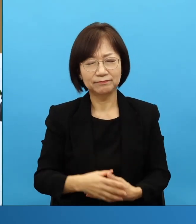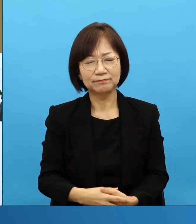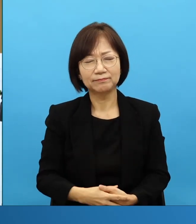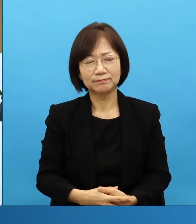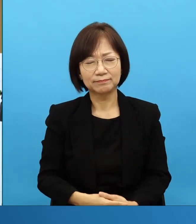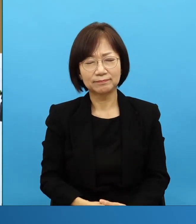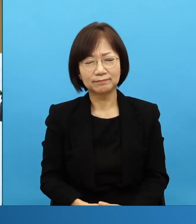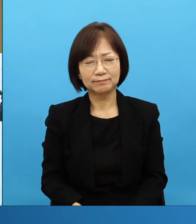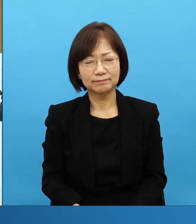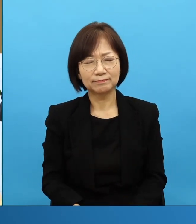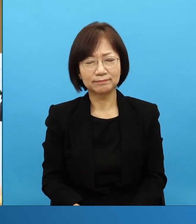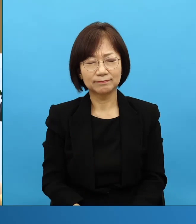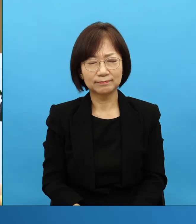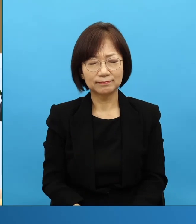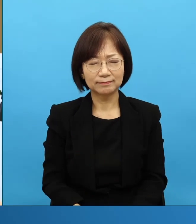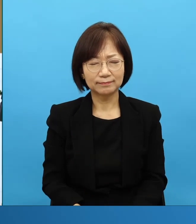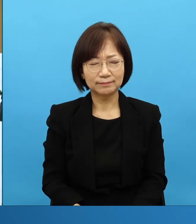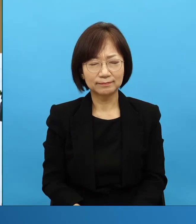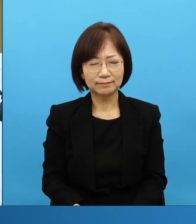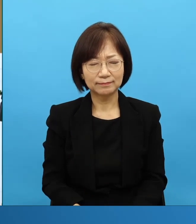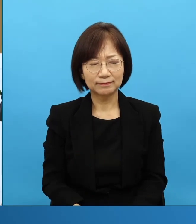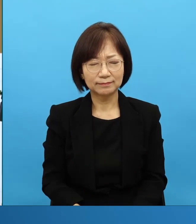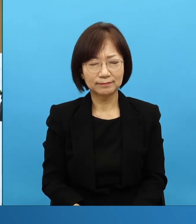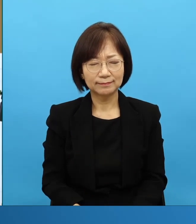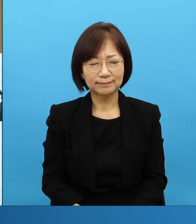not fall into despair, give up, or worry.